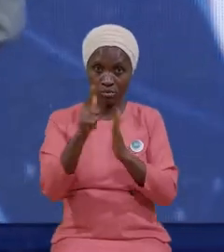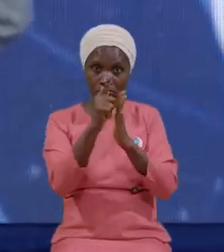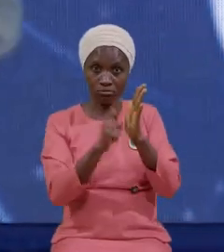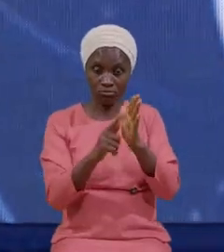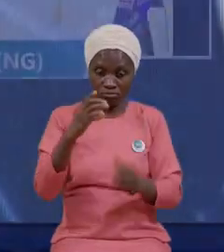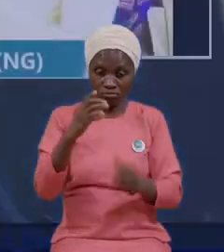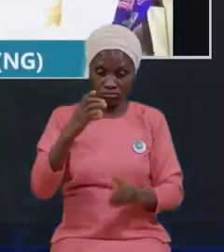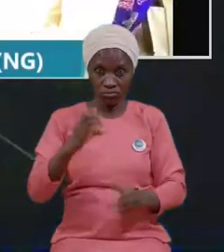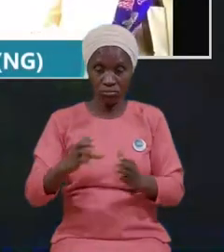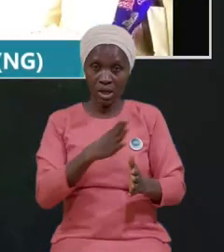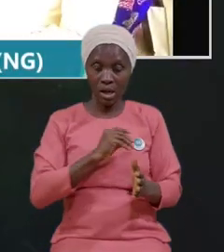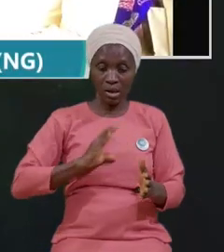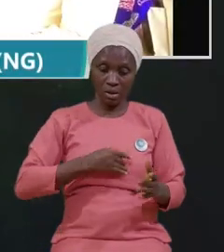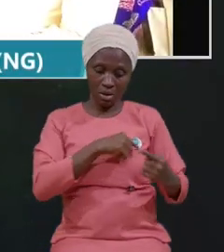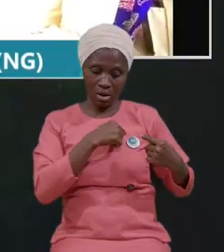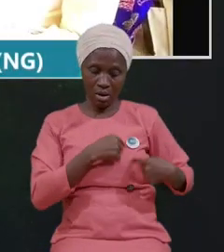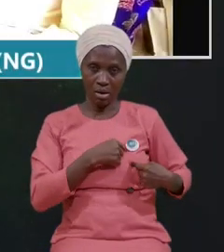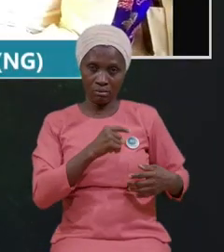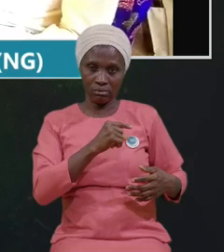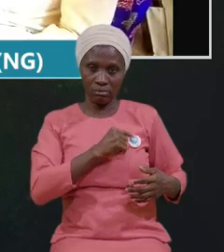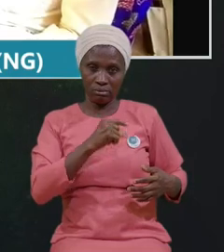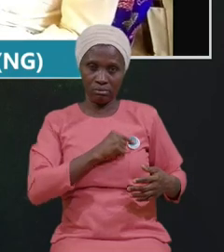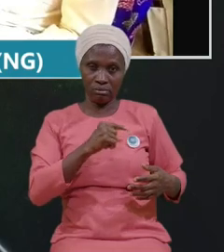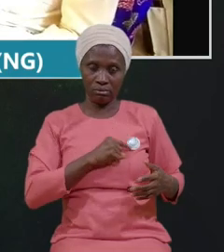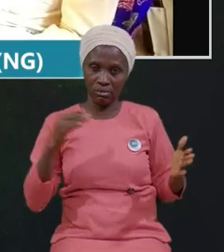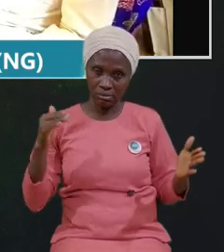Our conscience argued against us.